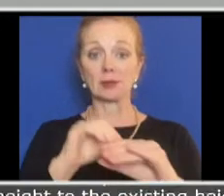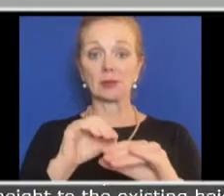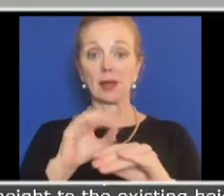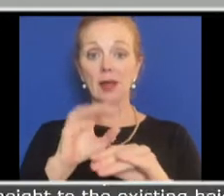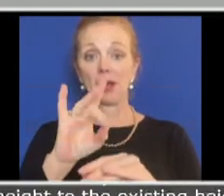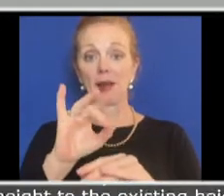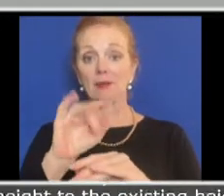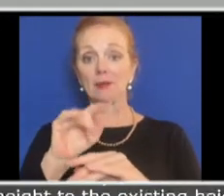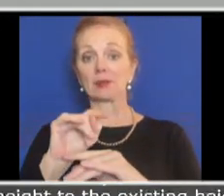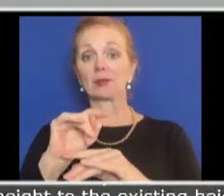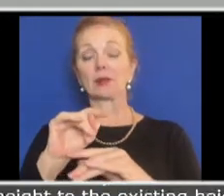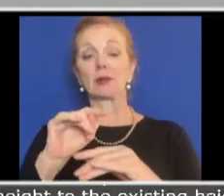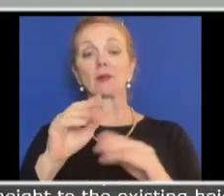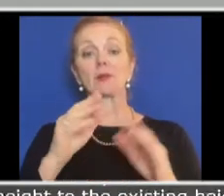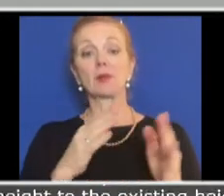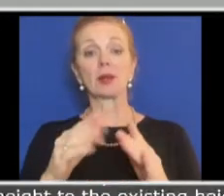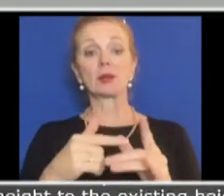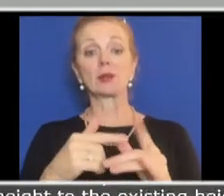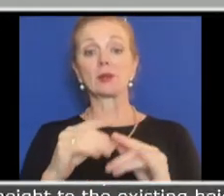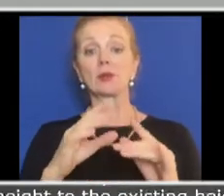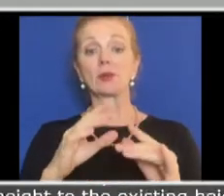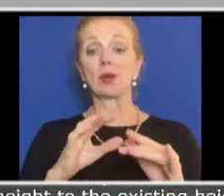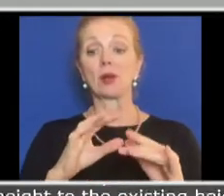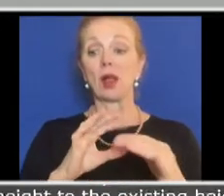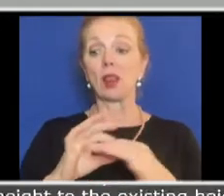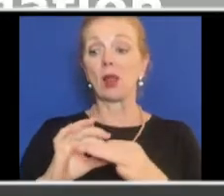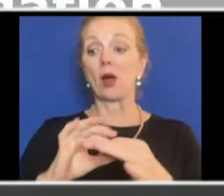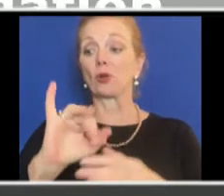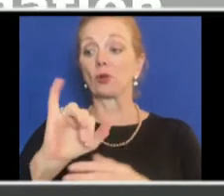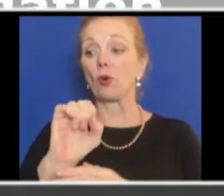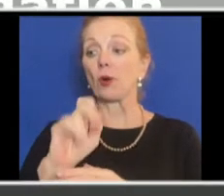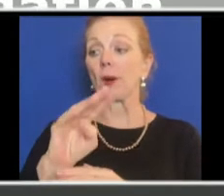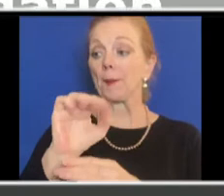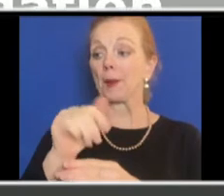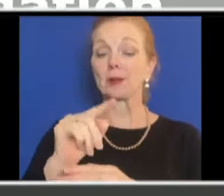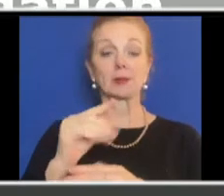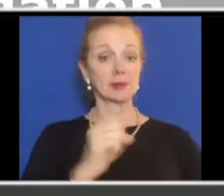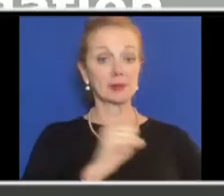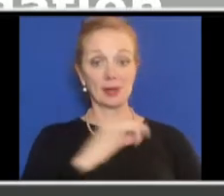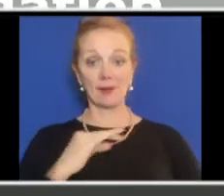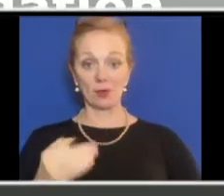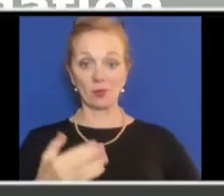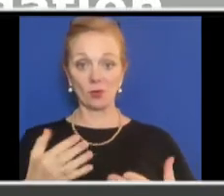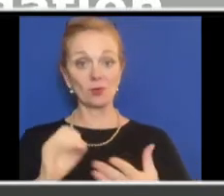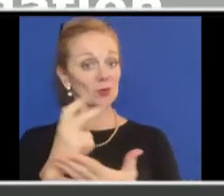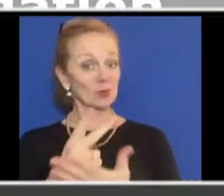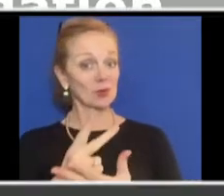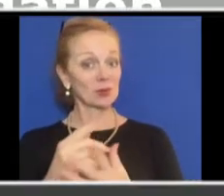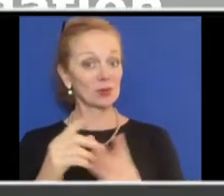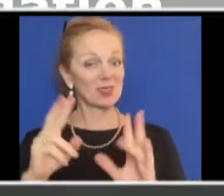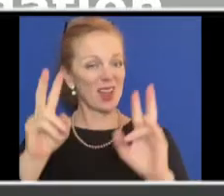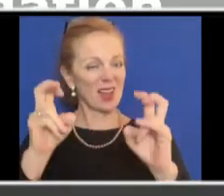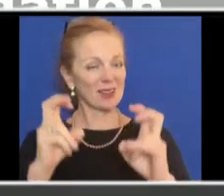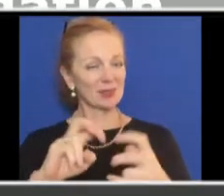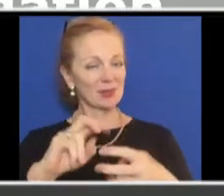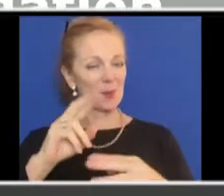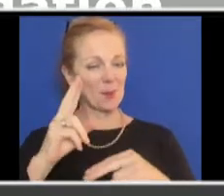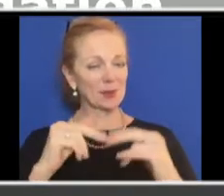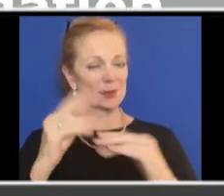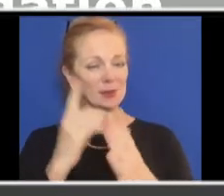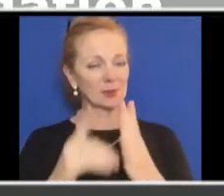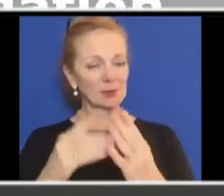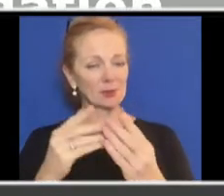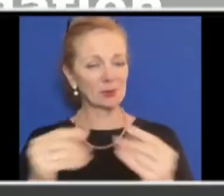extreme and eight foot sidewalk along yorkmont Road staff does recommend approval of this petition do some outstanding issues for site building design to be